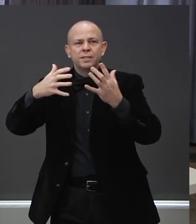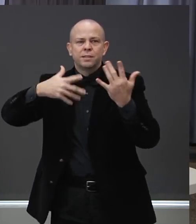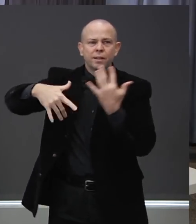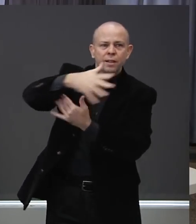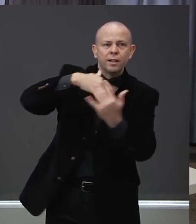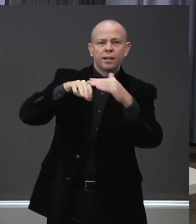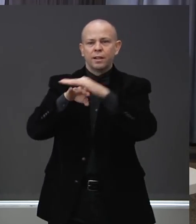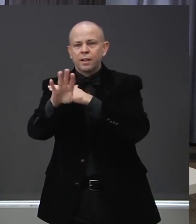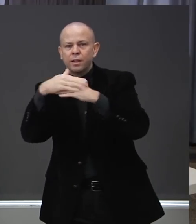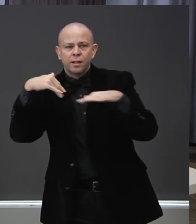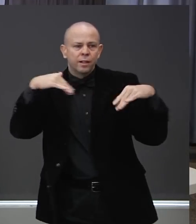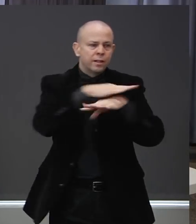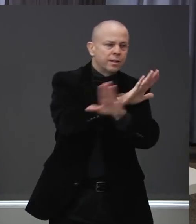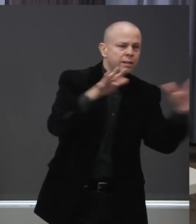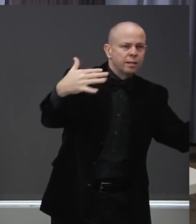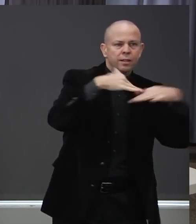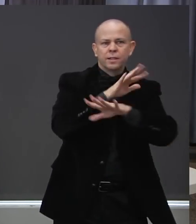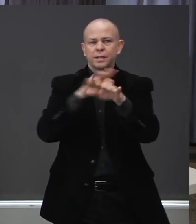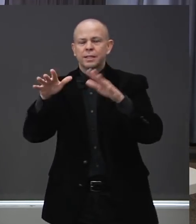involve more mixing between cohorts.